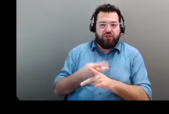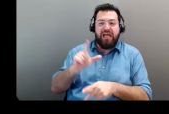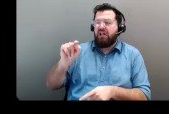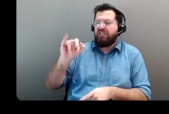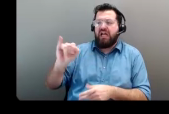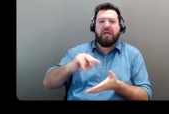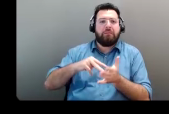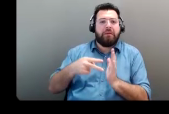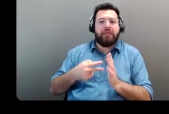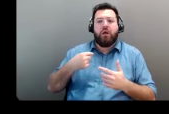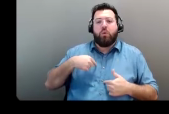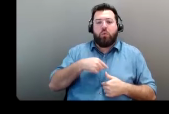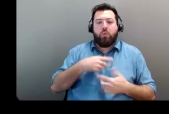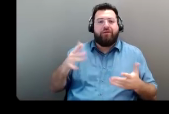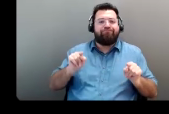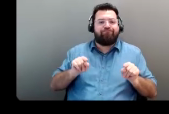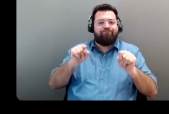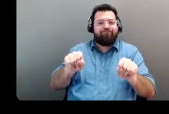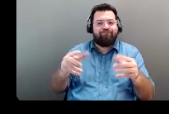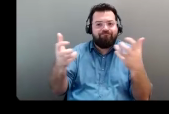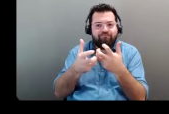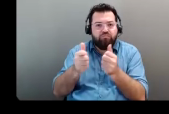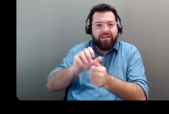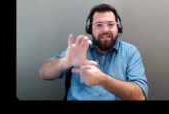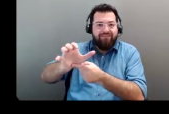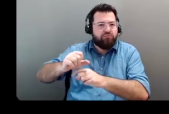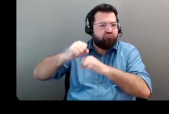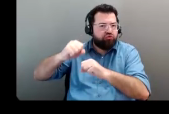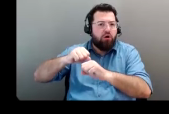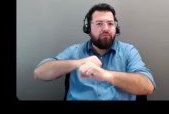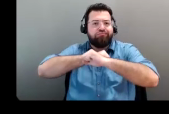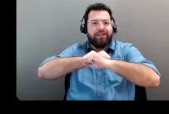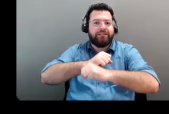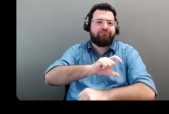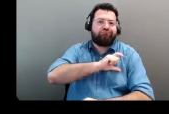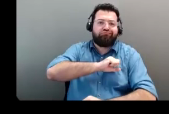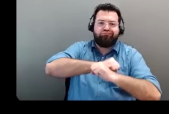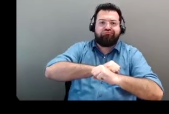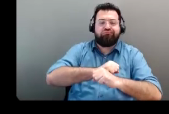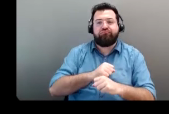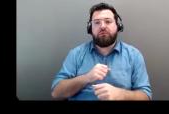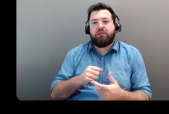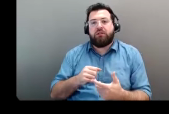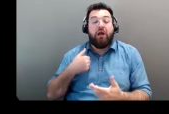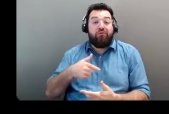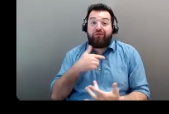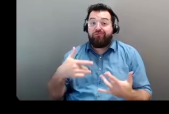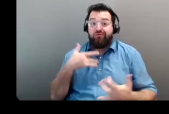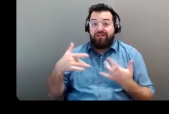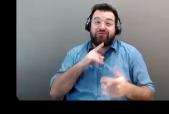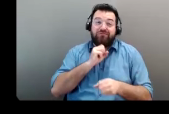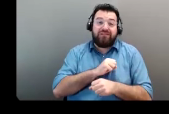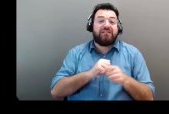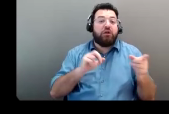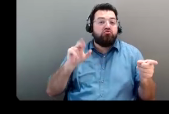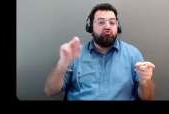we're aligned with Canvas in the most secure way. And we're really excited. Actually, Rick